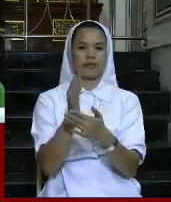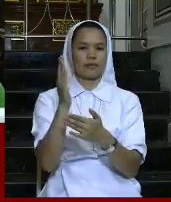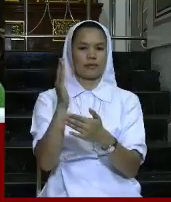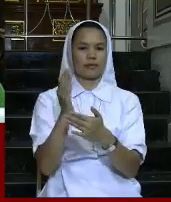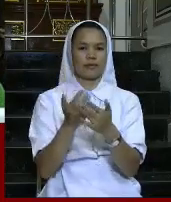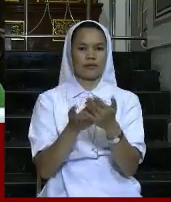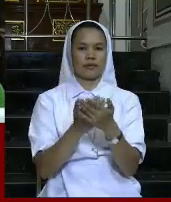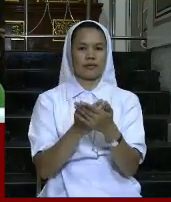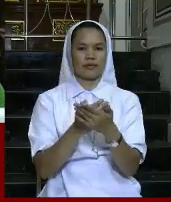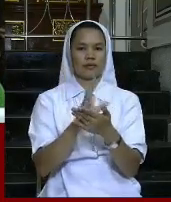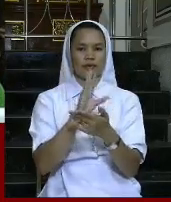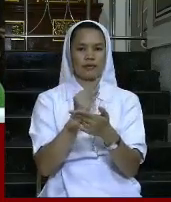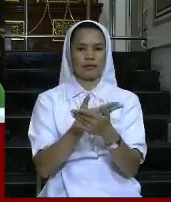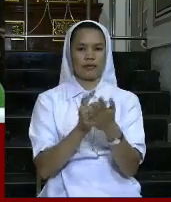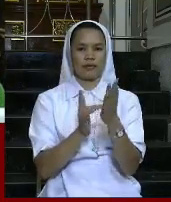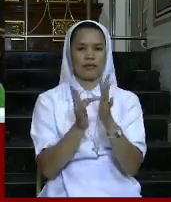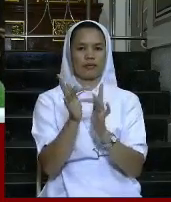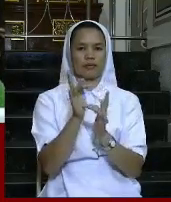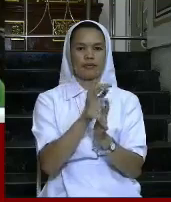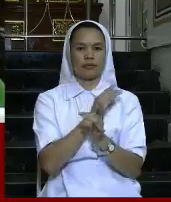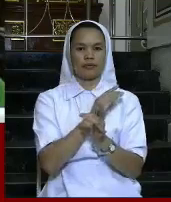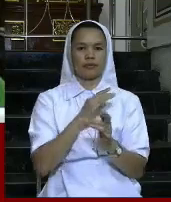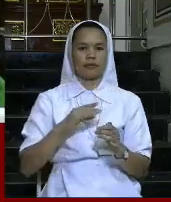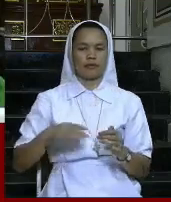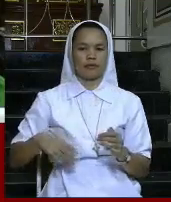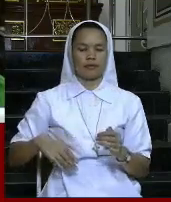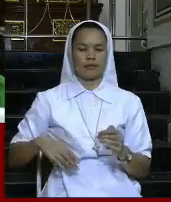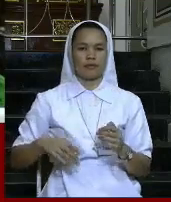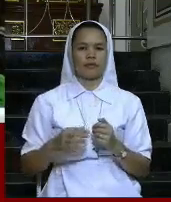your Son, Jesus Christ.